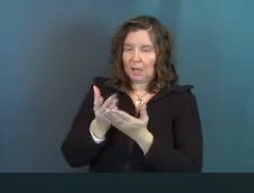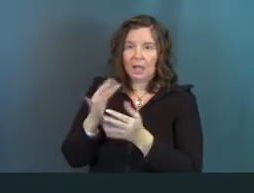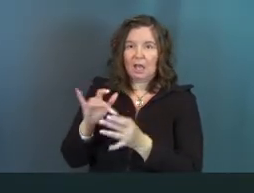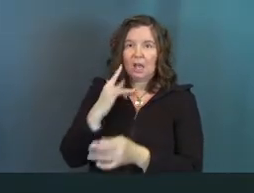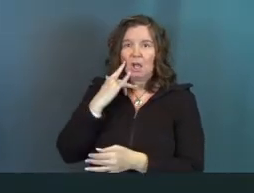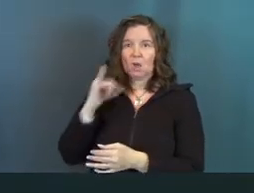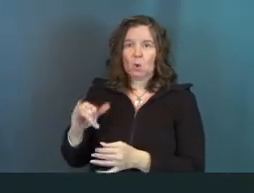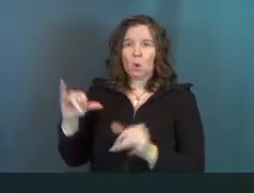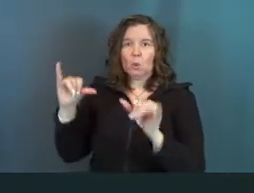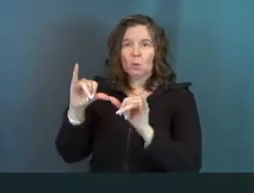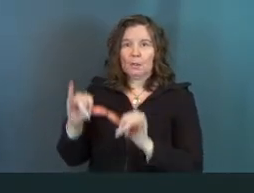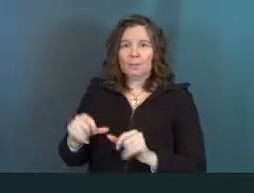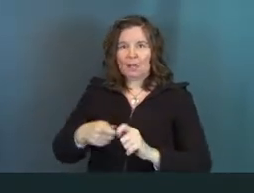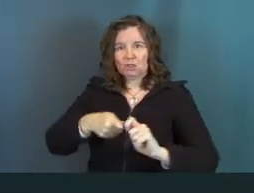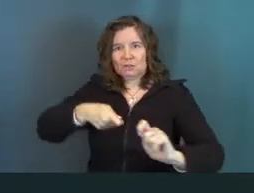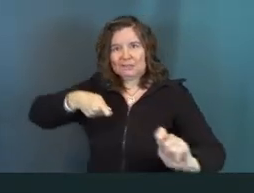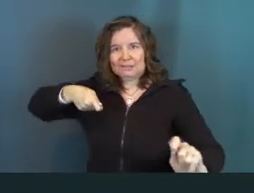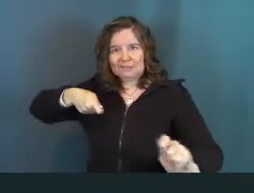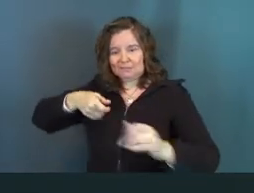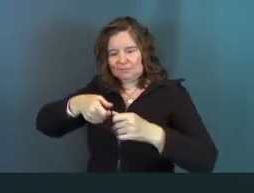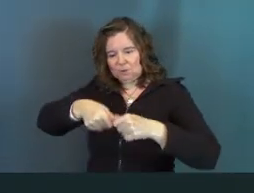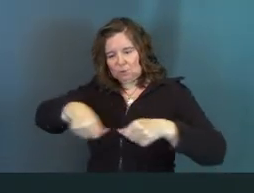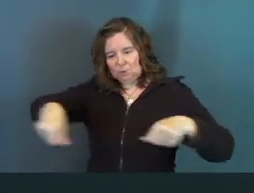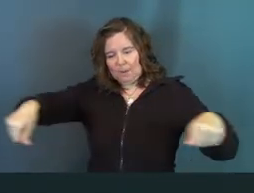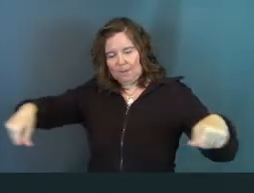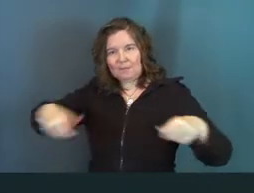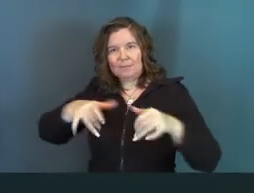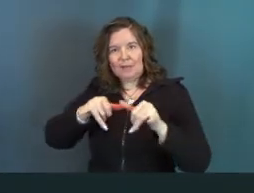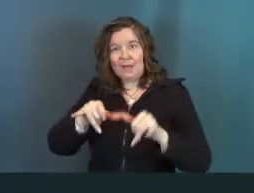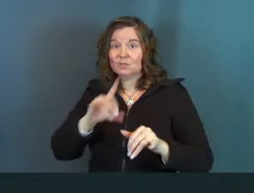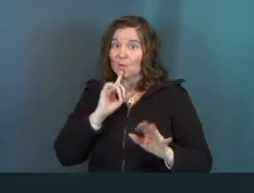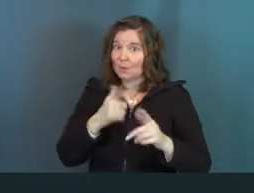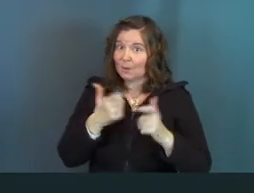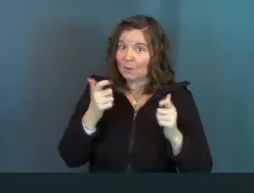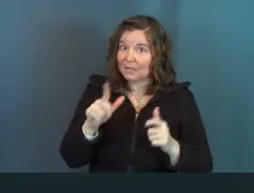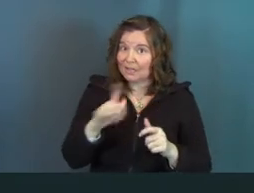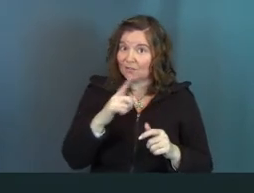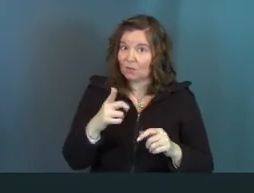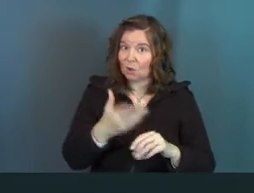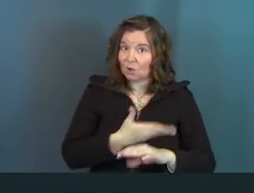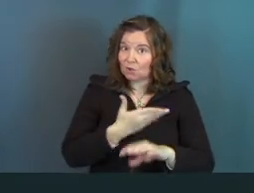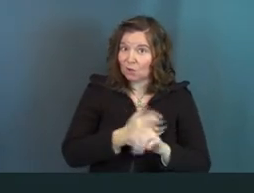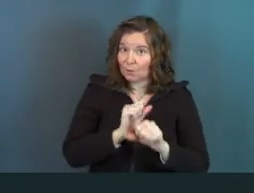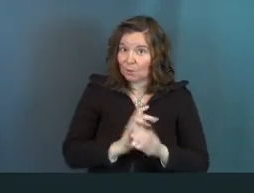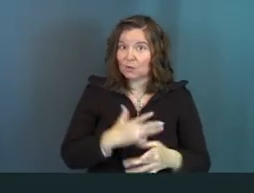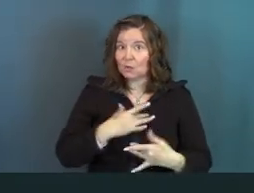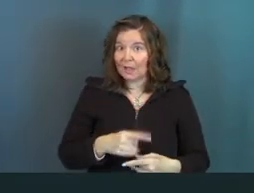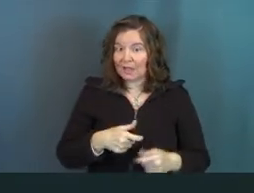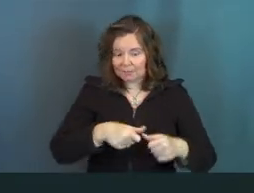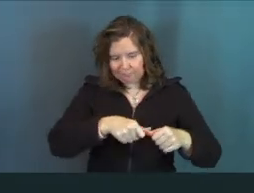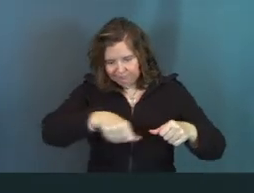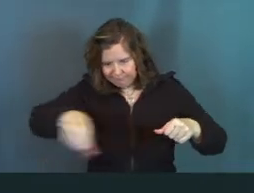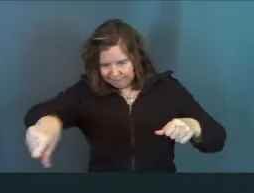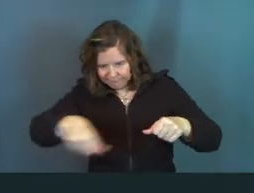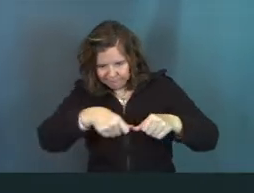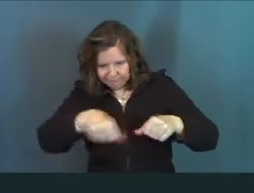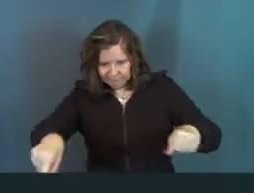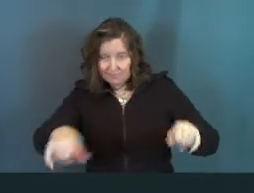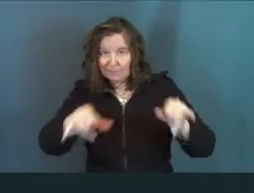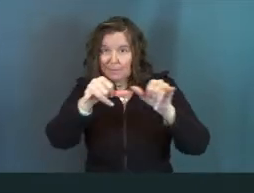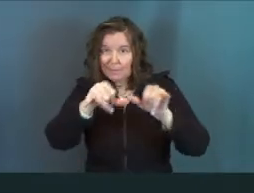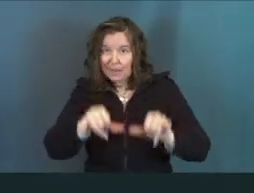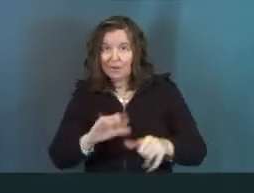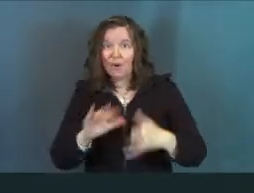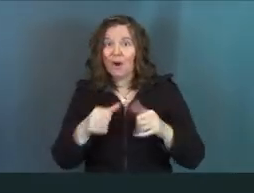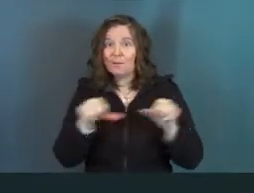gold measuring stick to measure the city and its gates and its walls. So, real quick, if you're a construction worker, you like to get, you know, your hands-on,